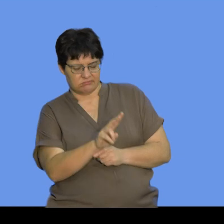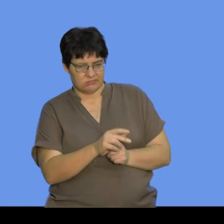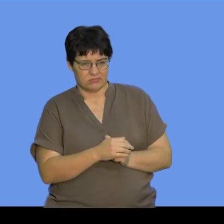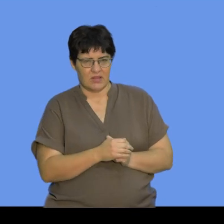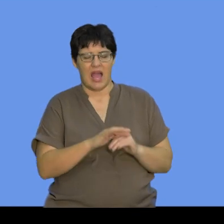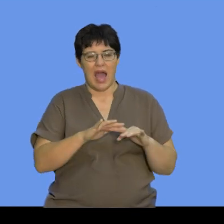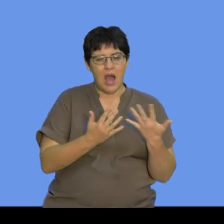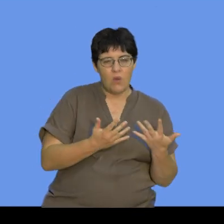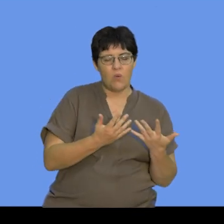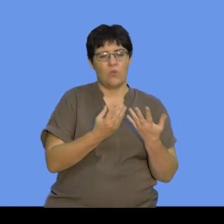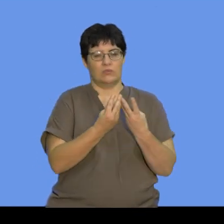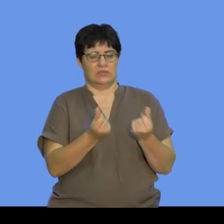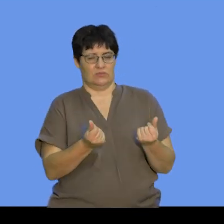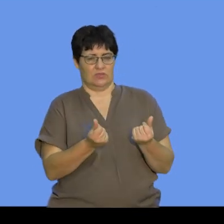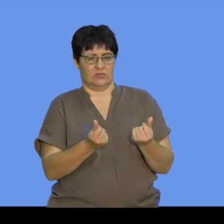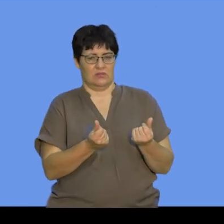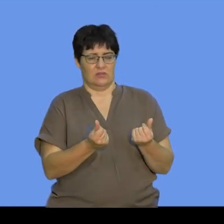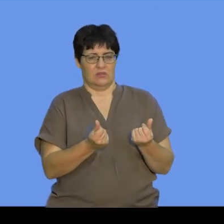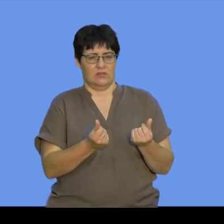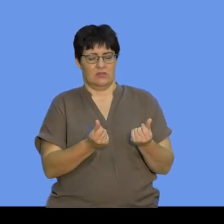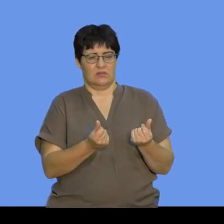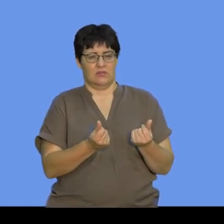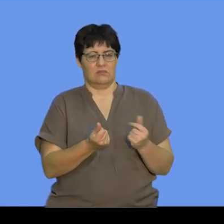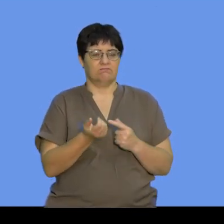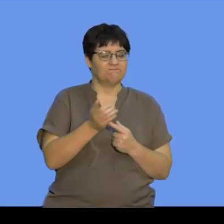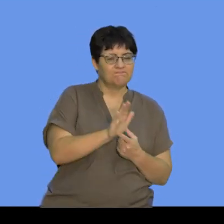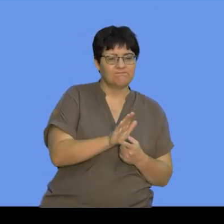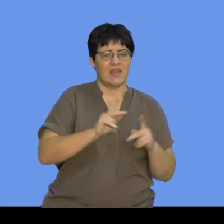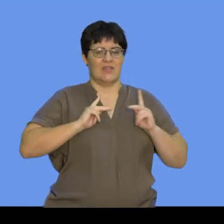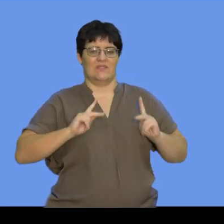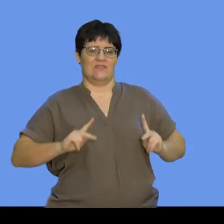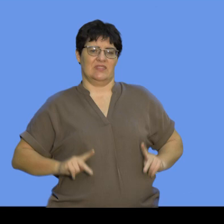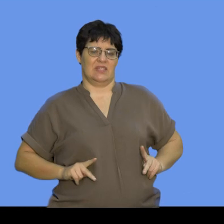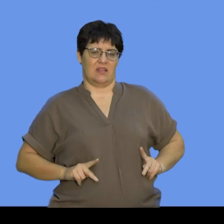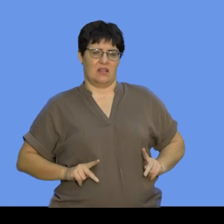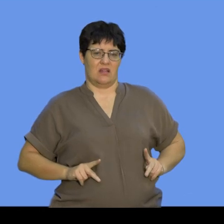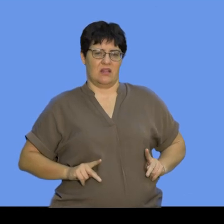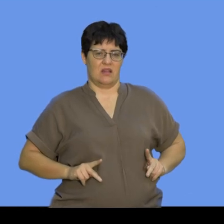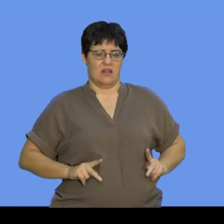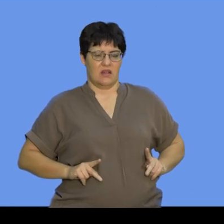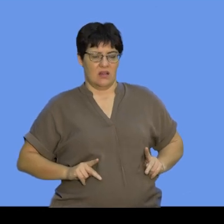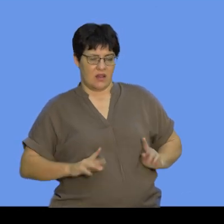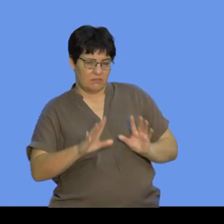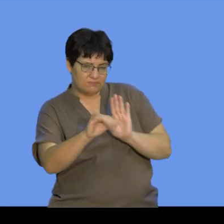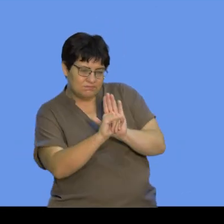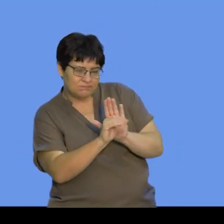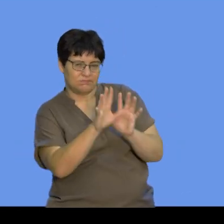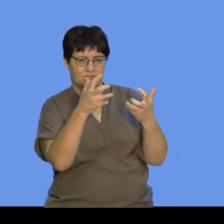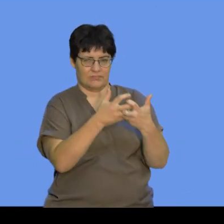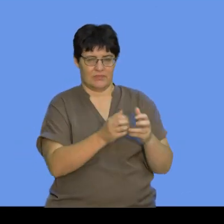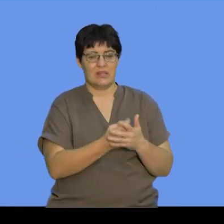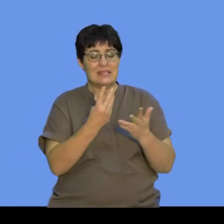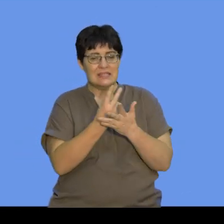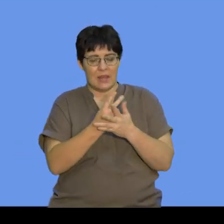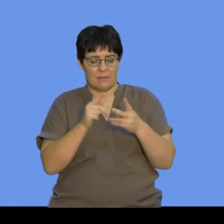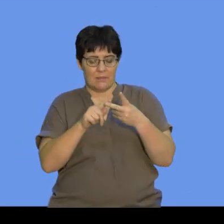a material, displays certain, physical characteristics. And then we also look at